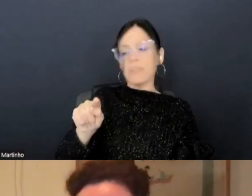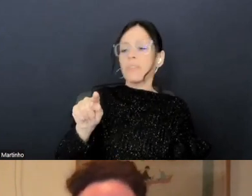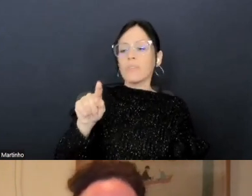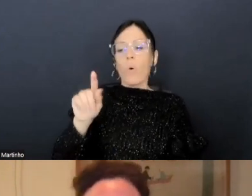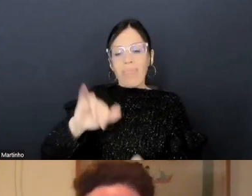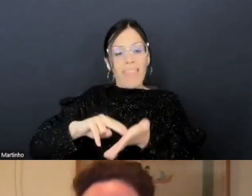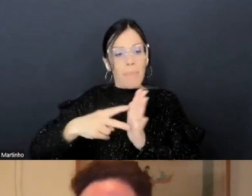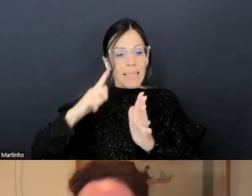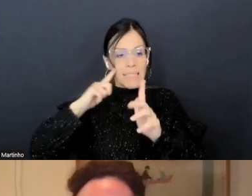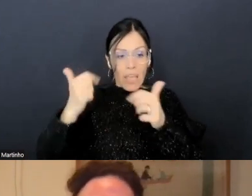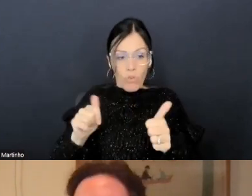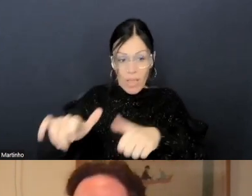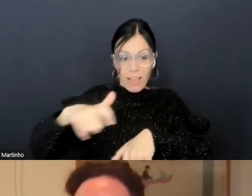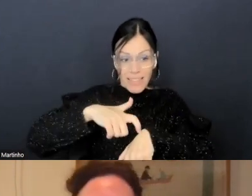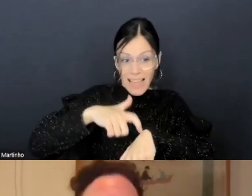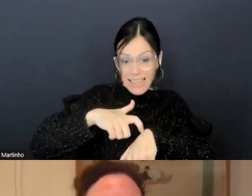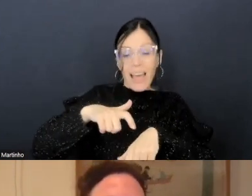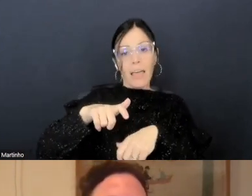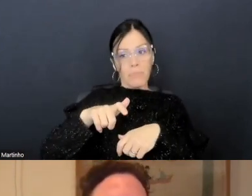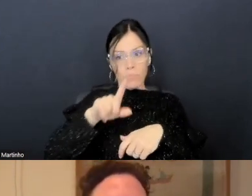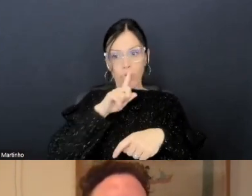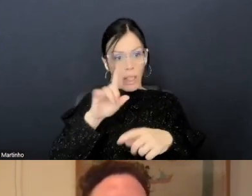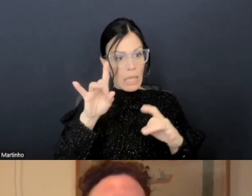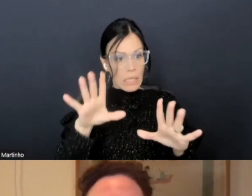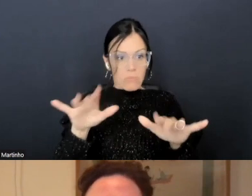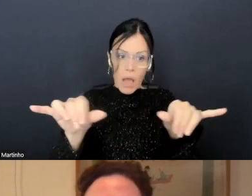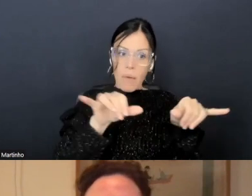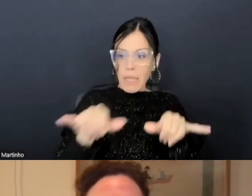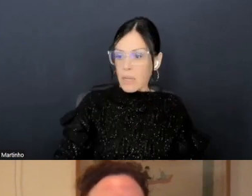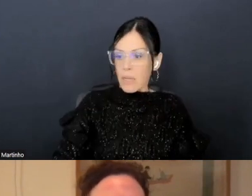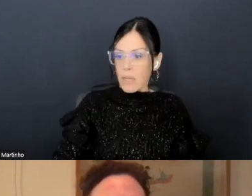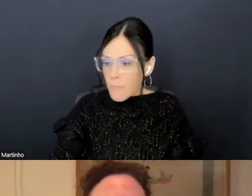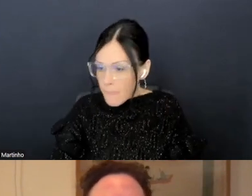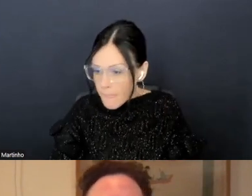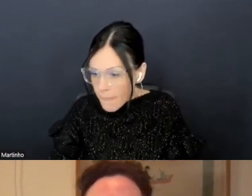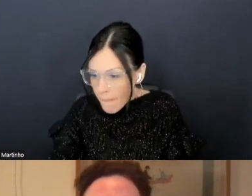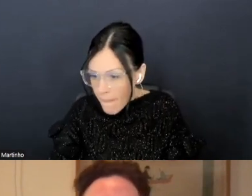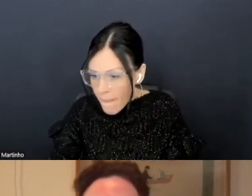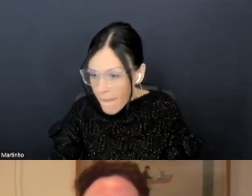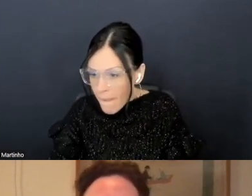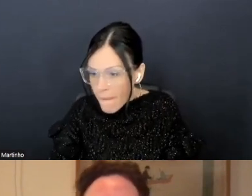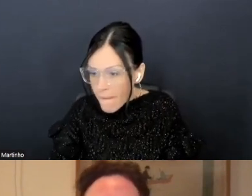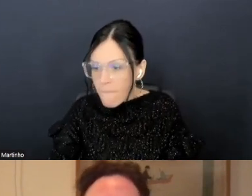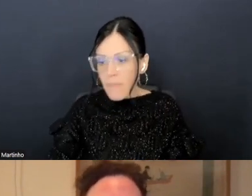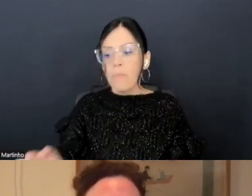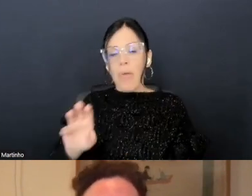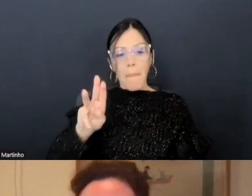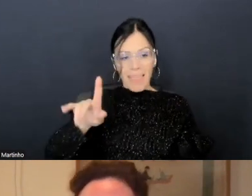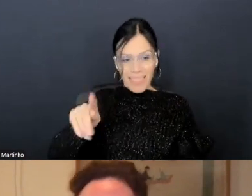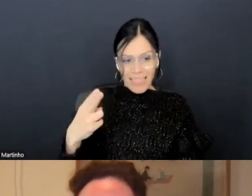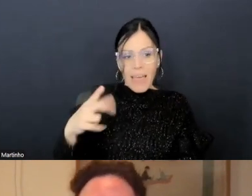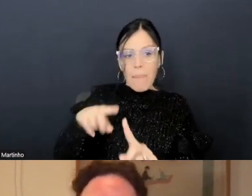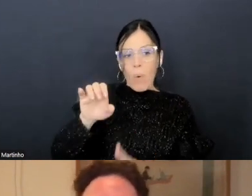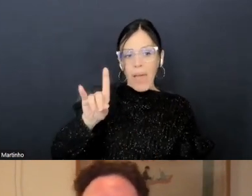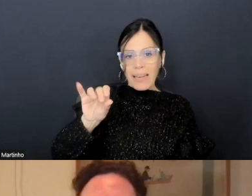was as it still is incredibly common there's a myth about edison that he lost